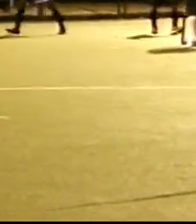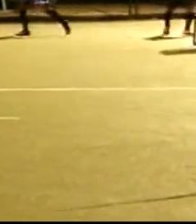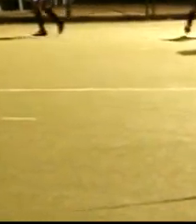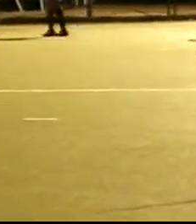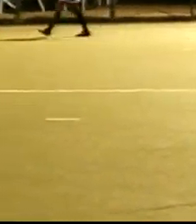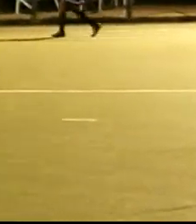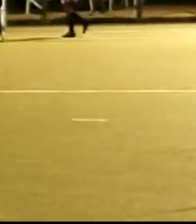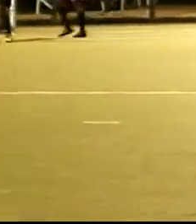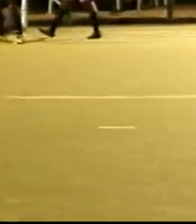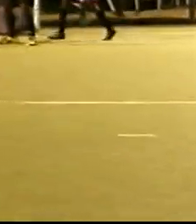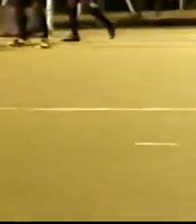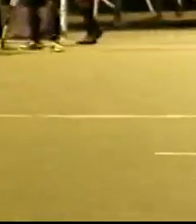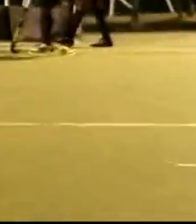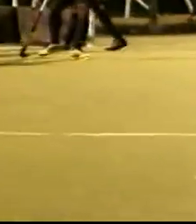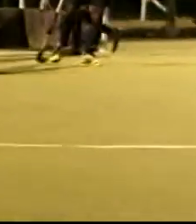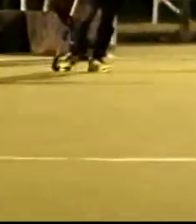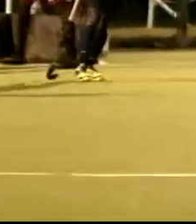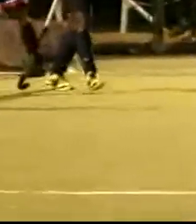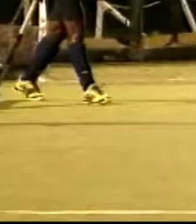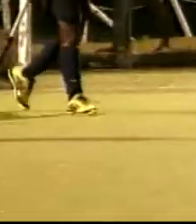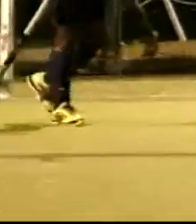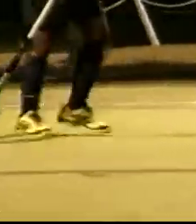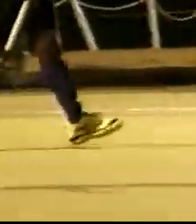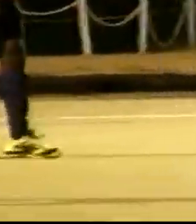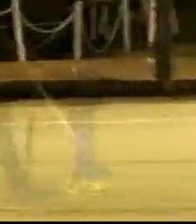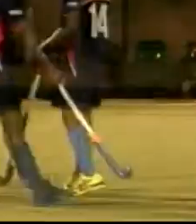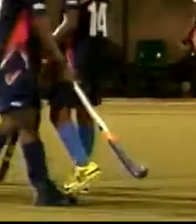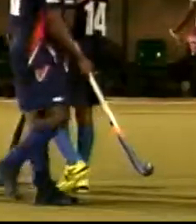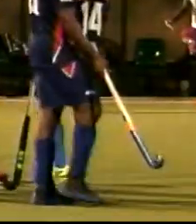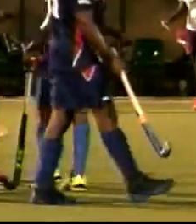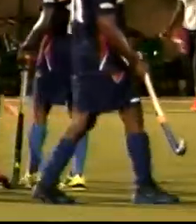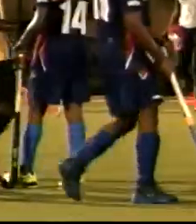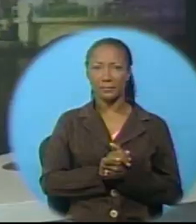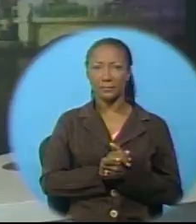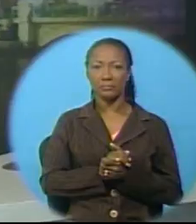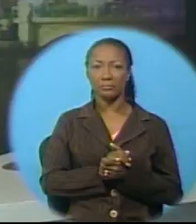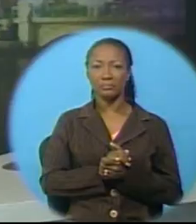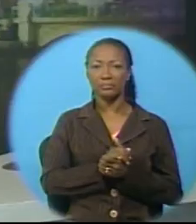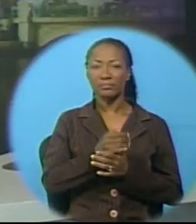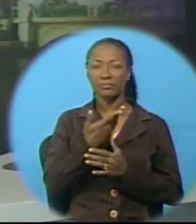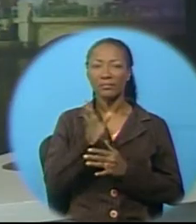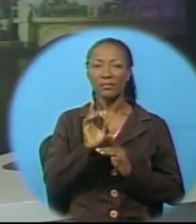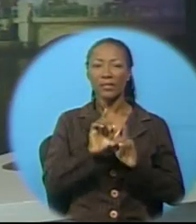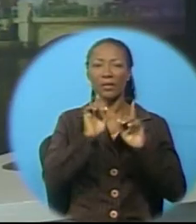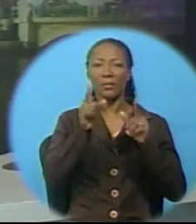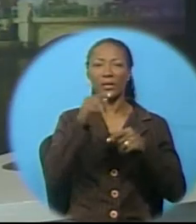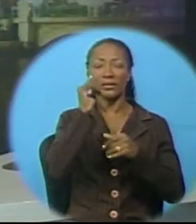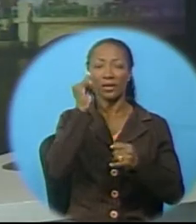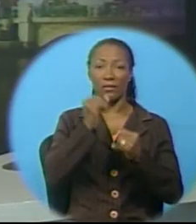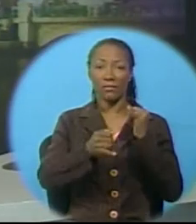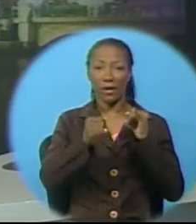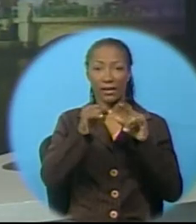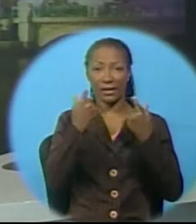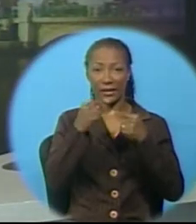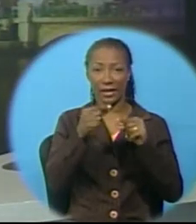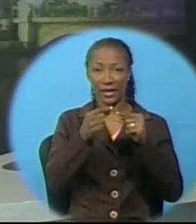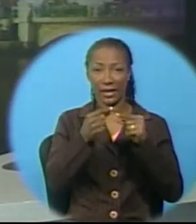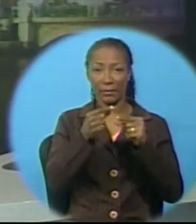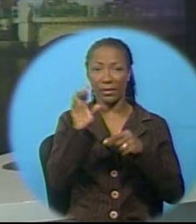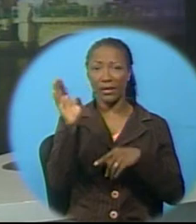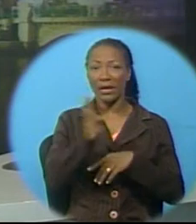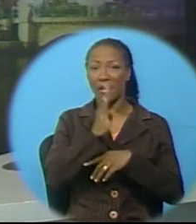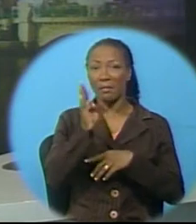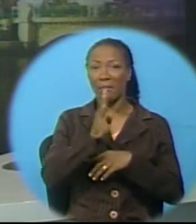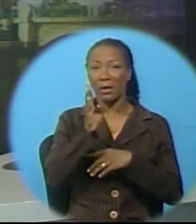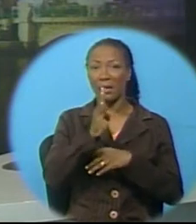YMCA 16-3. Anne-Marie Burke, CBC Sports. After going into the final as the